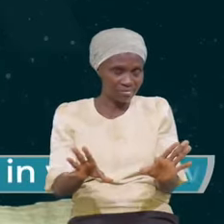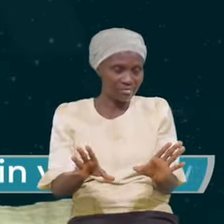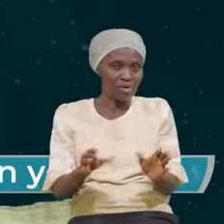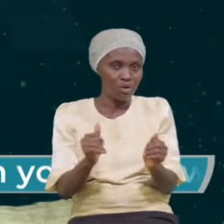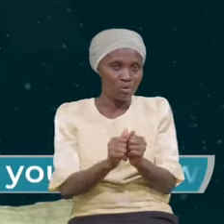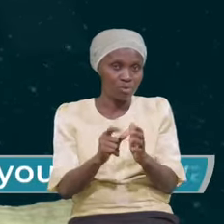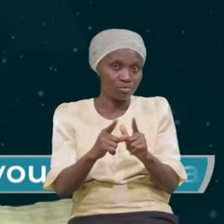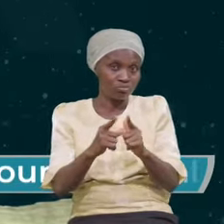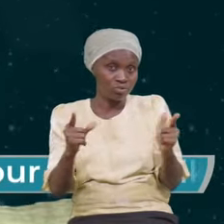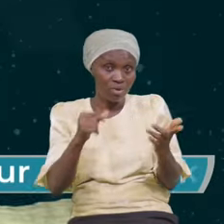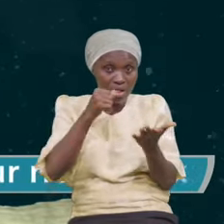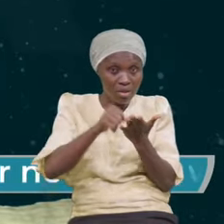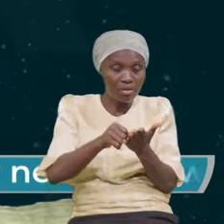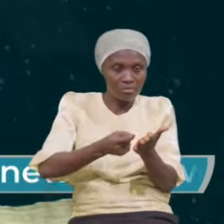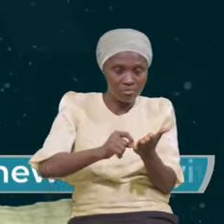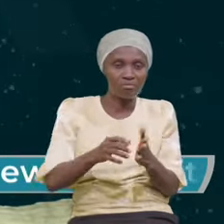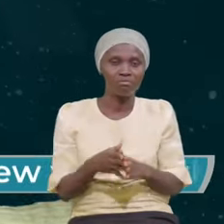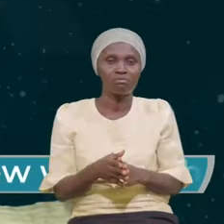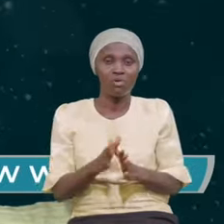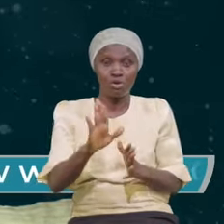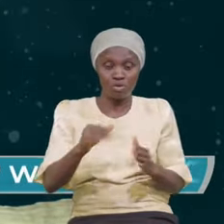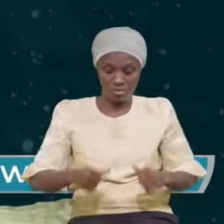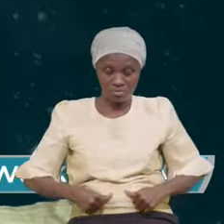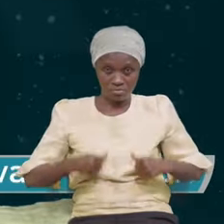letters put your address